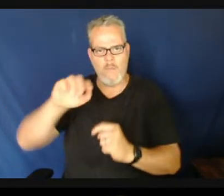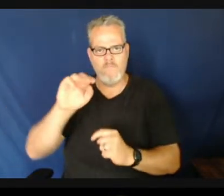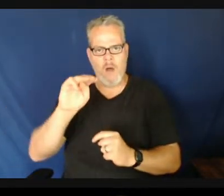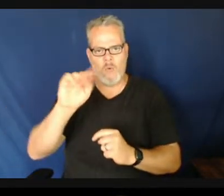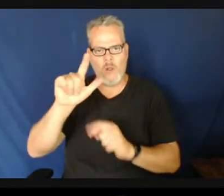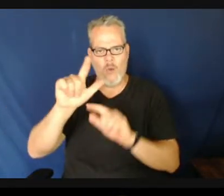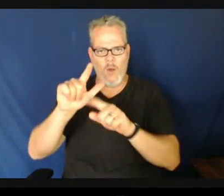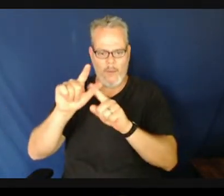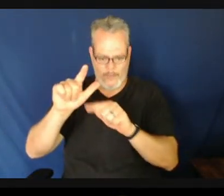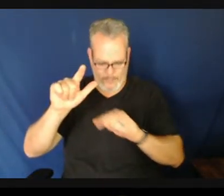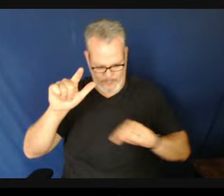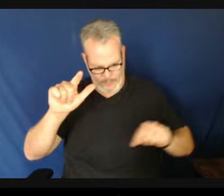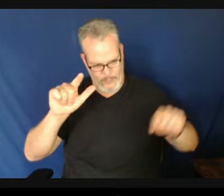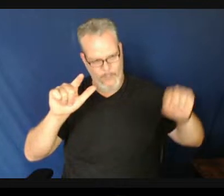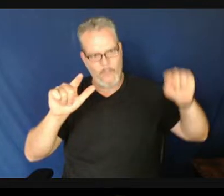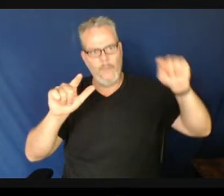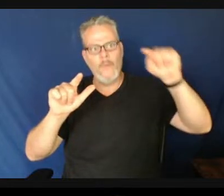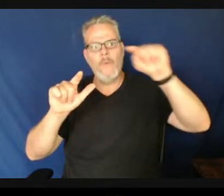and offshore that occurs here.